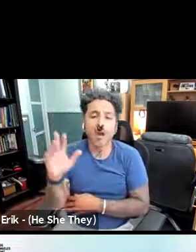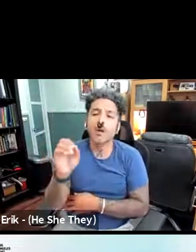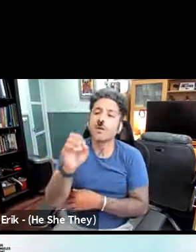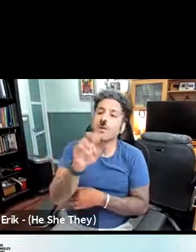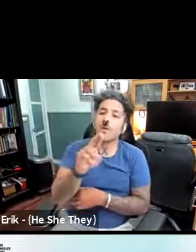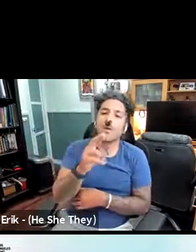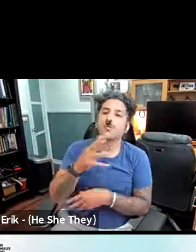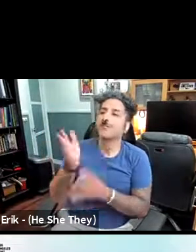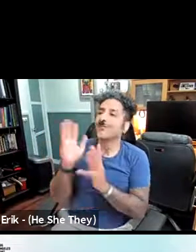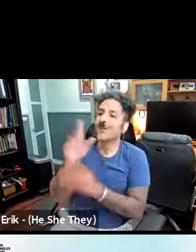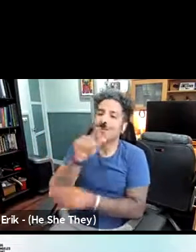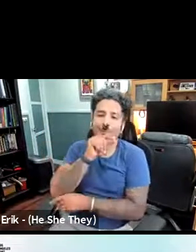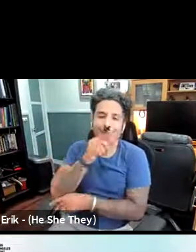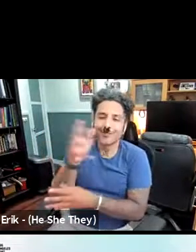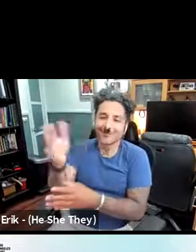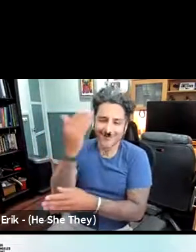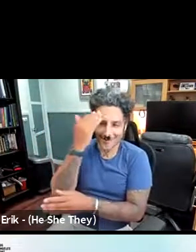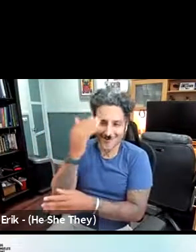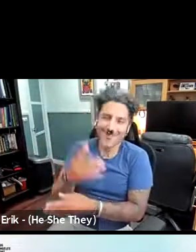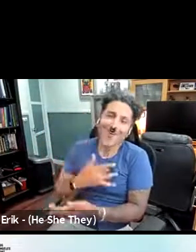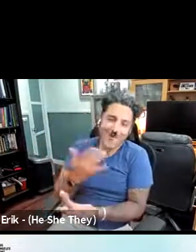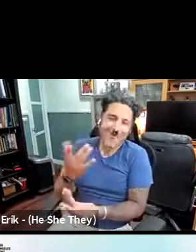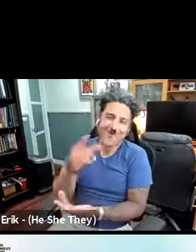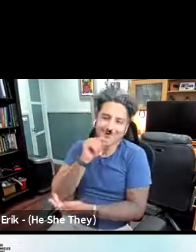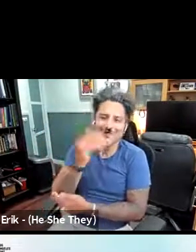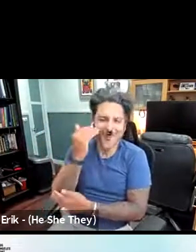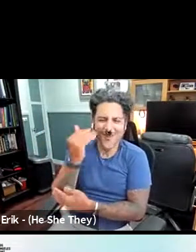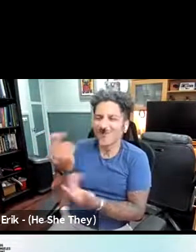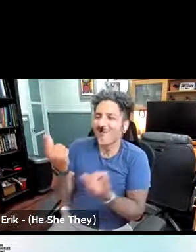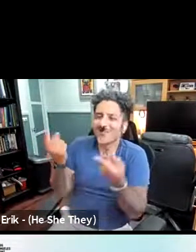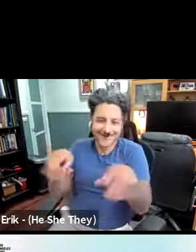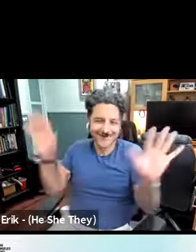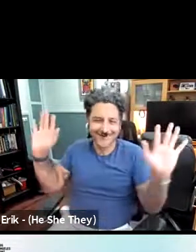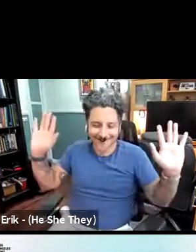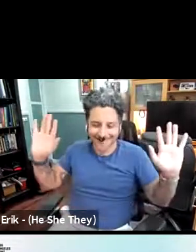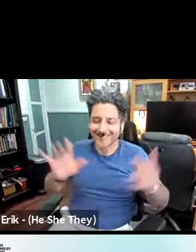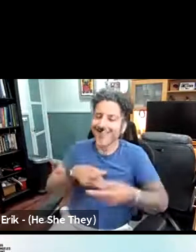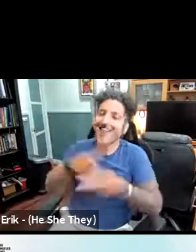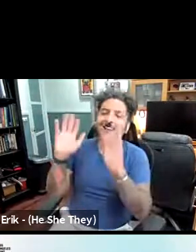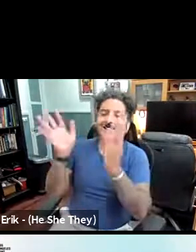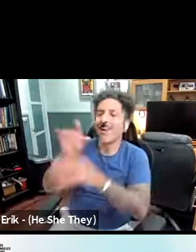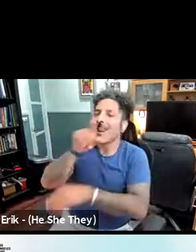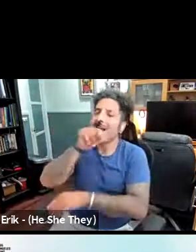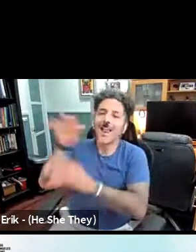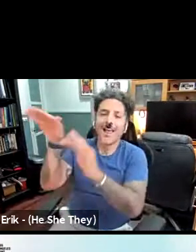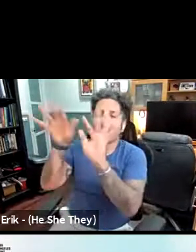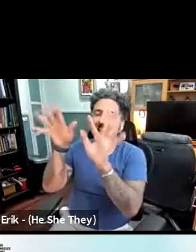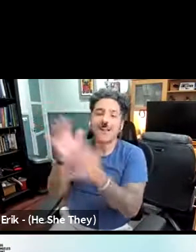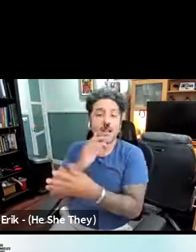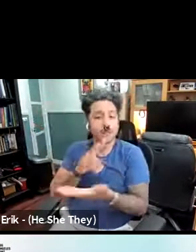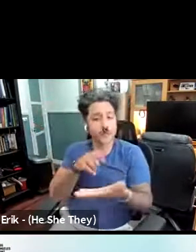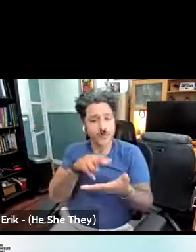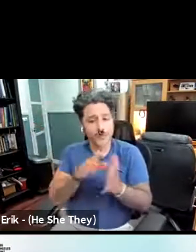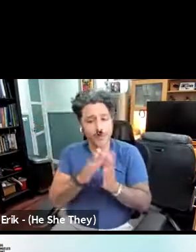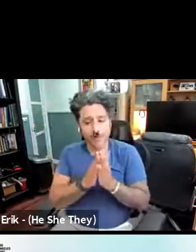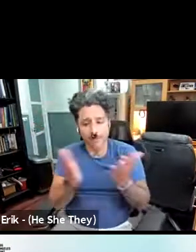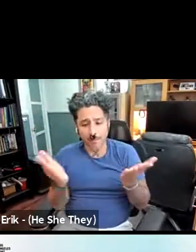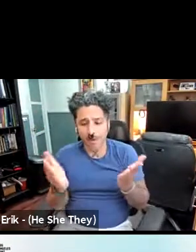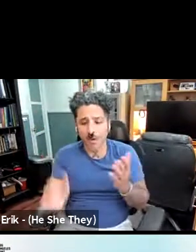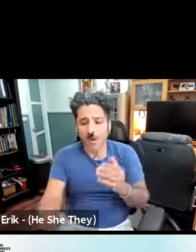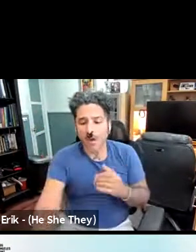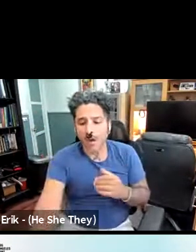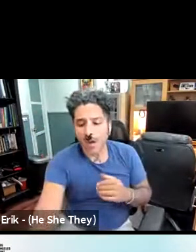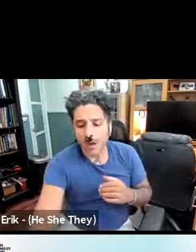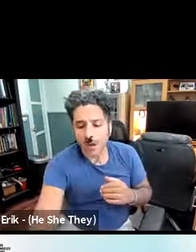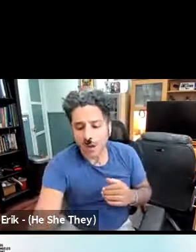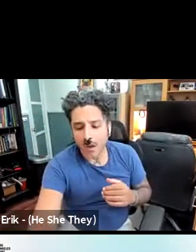birds and all kinds of things. You know, the birds know what's happening. So so I be talking to them and I read books. It took me a minute to get